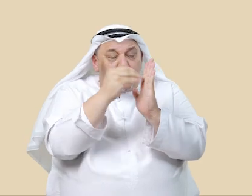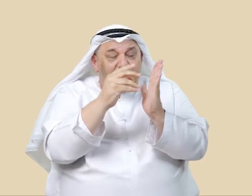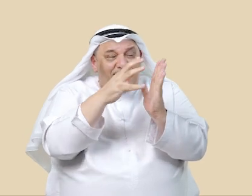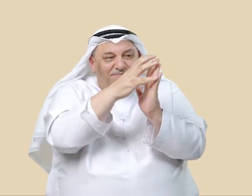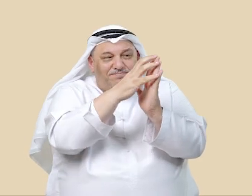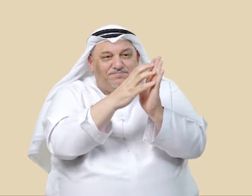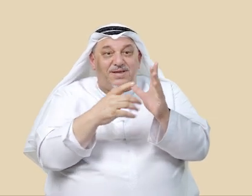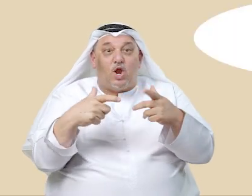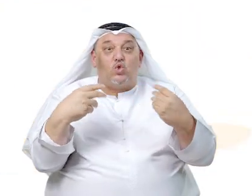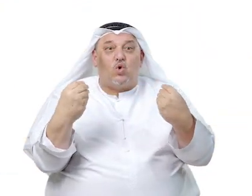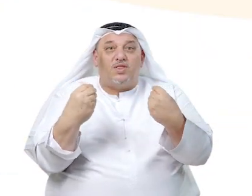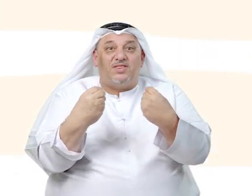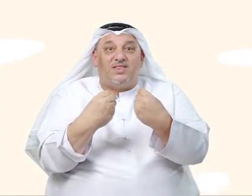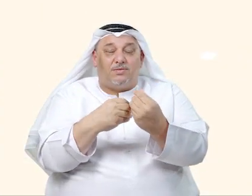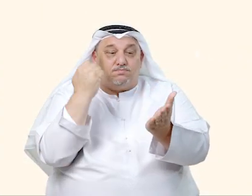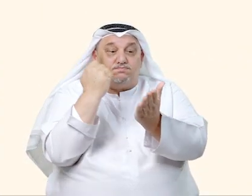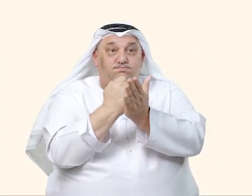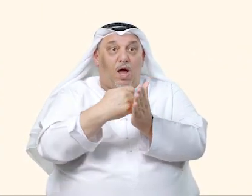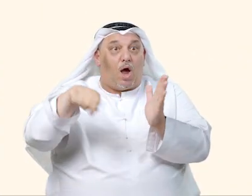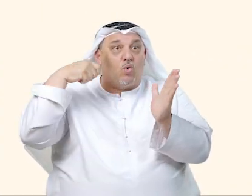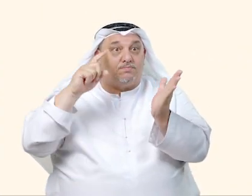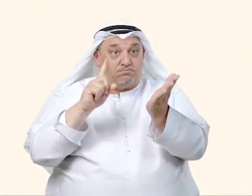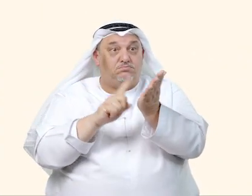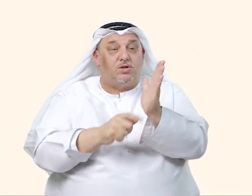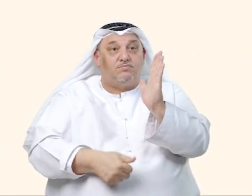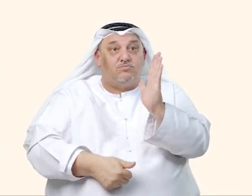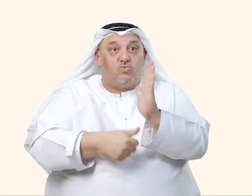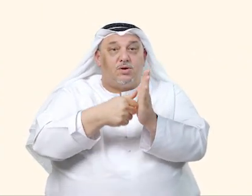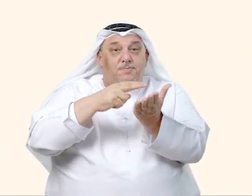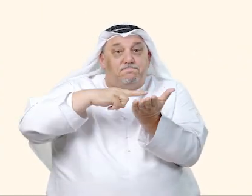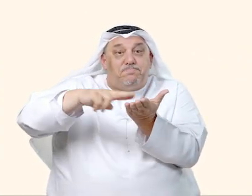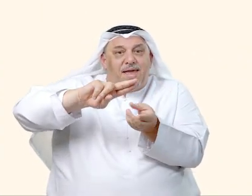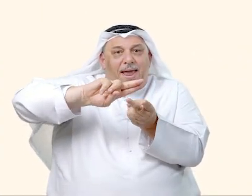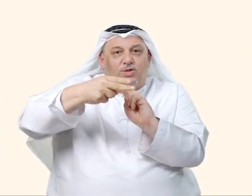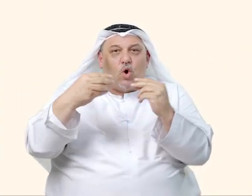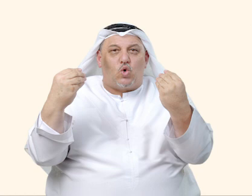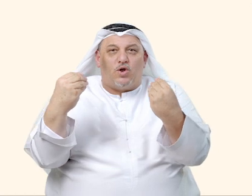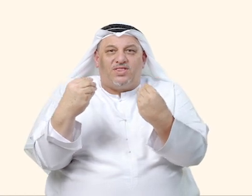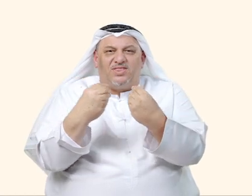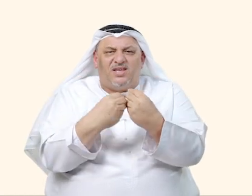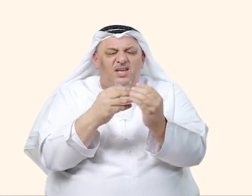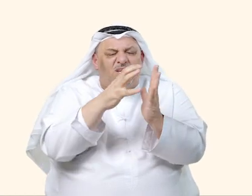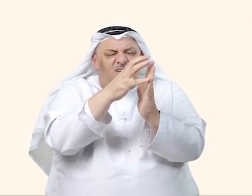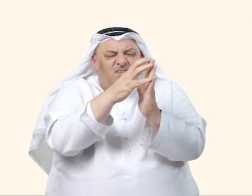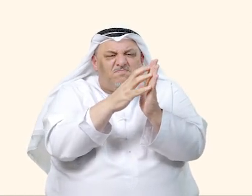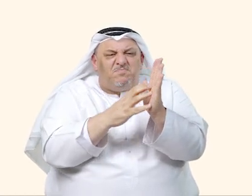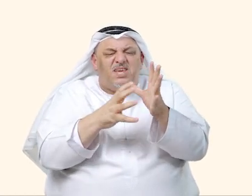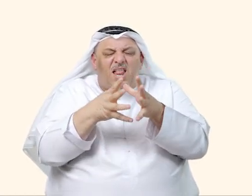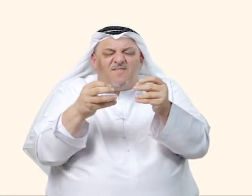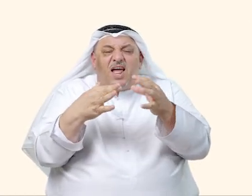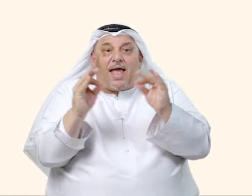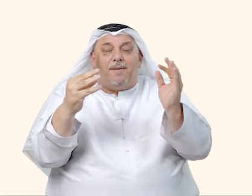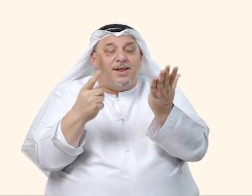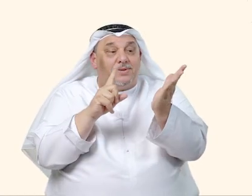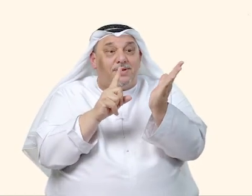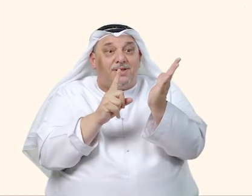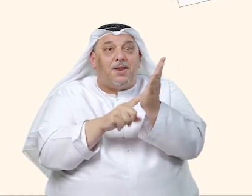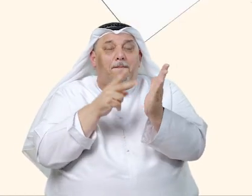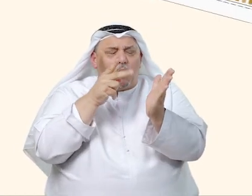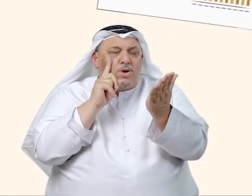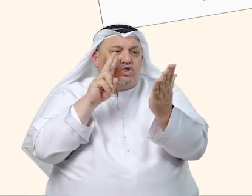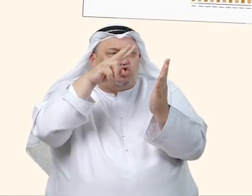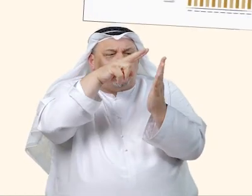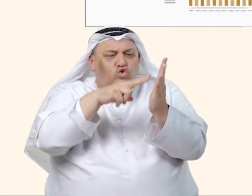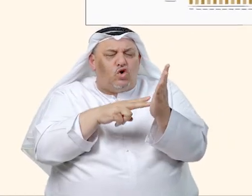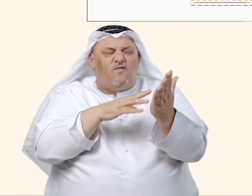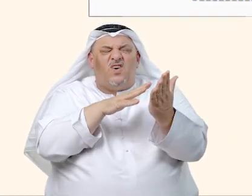is correct and accurate. After the ministry approves the application, you will receive an email includes all request details. You can